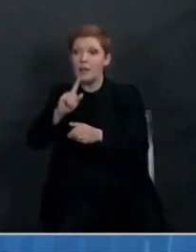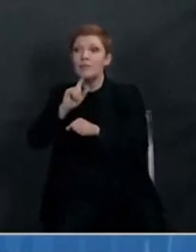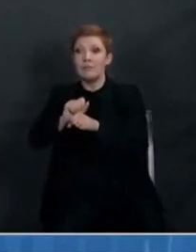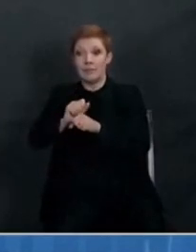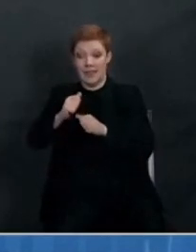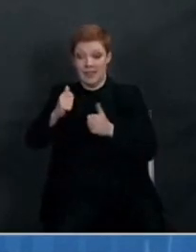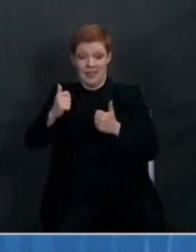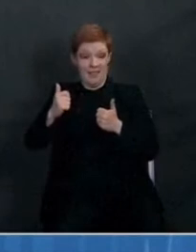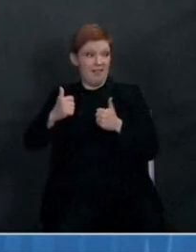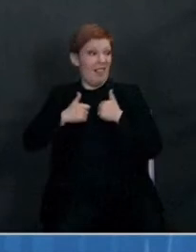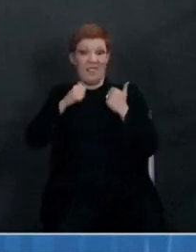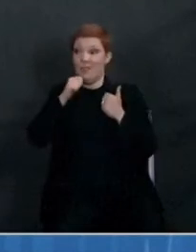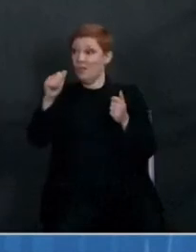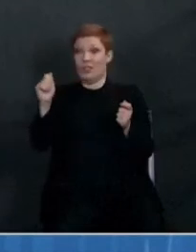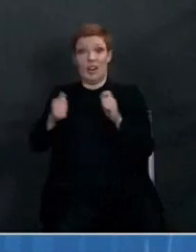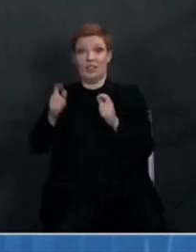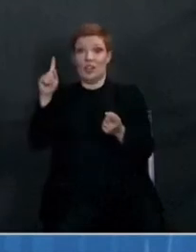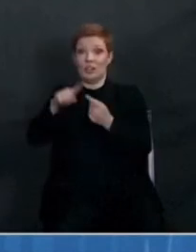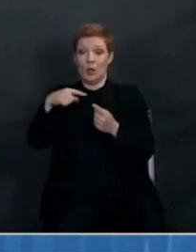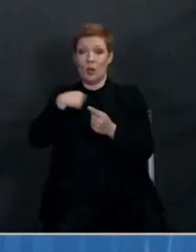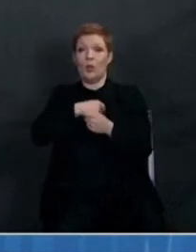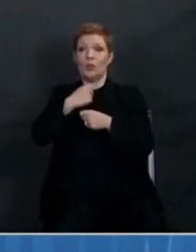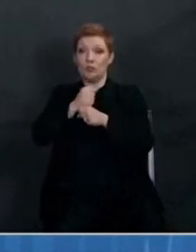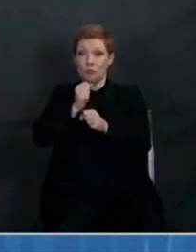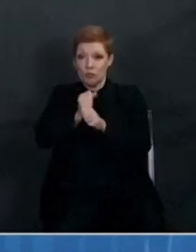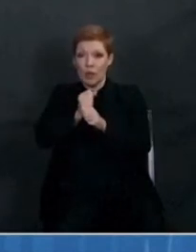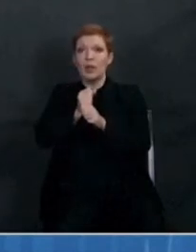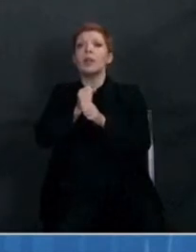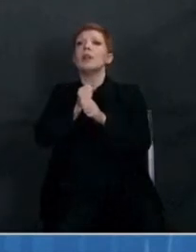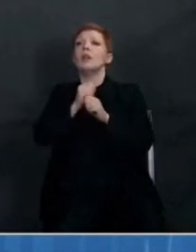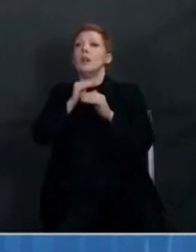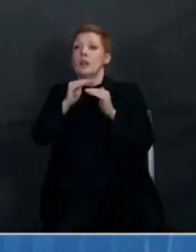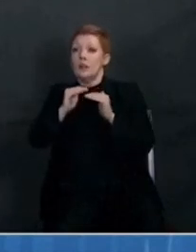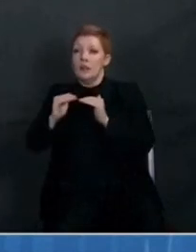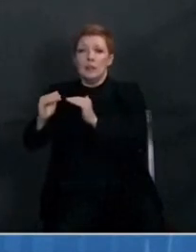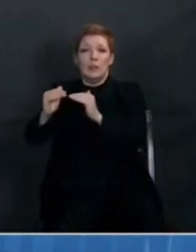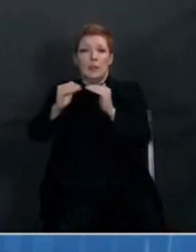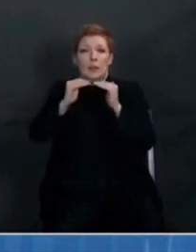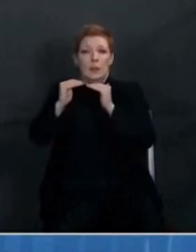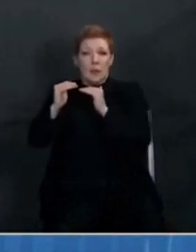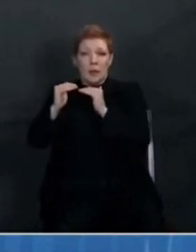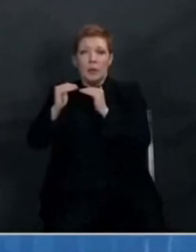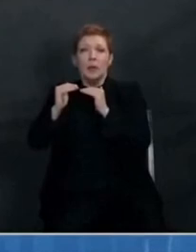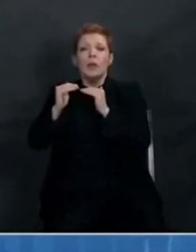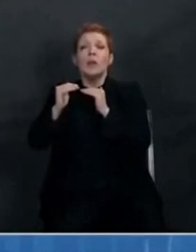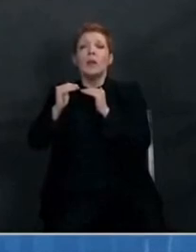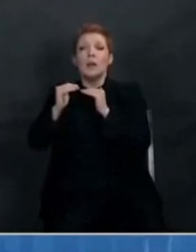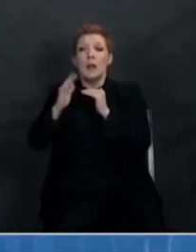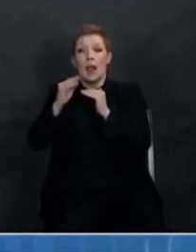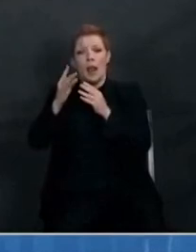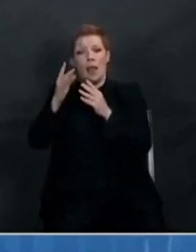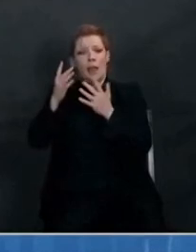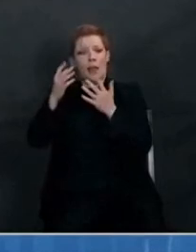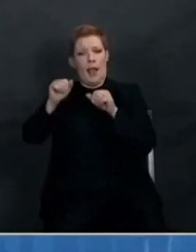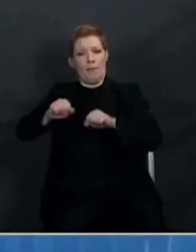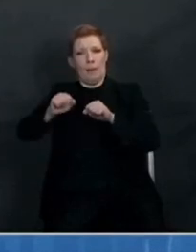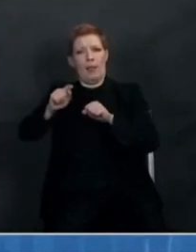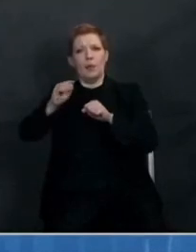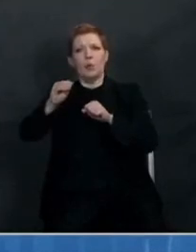change until we create more ubiquitous capability, not only around what we've talked about here,